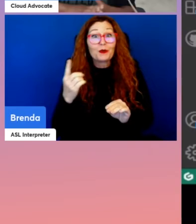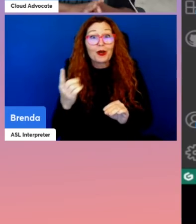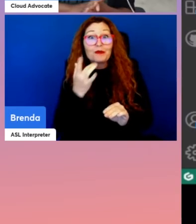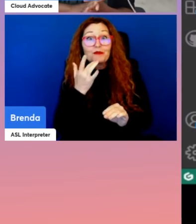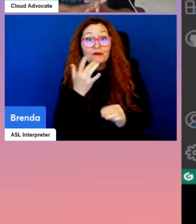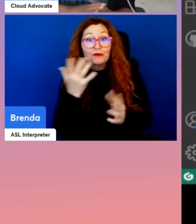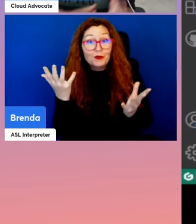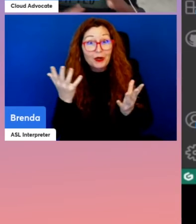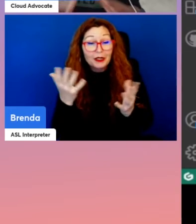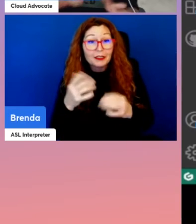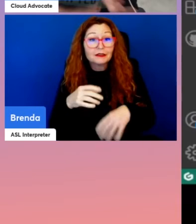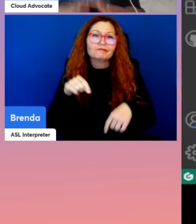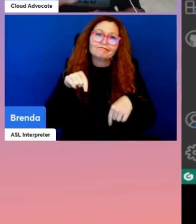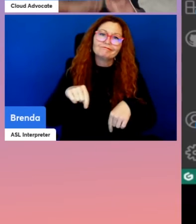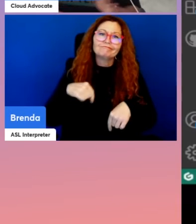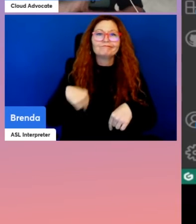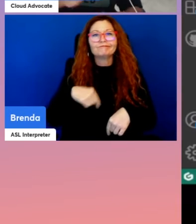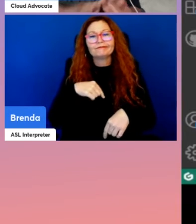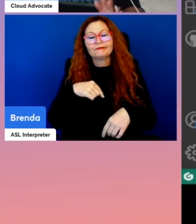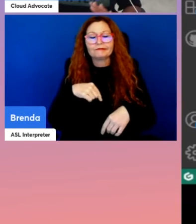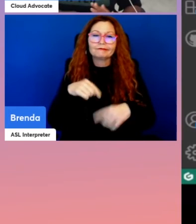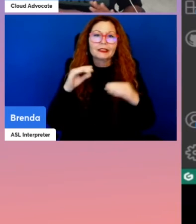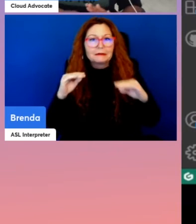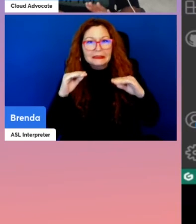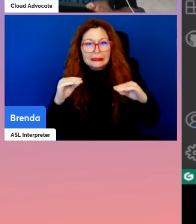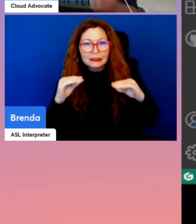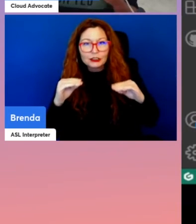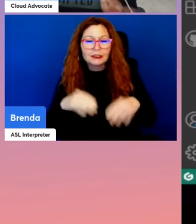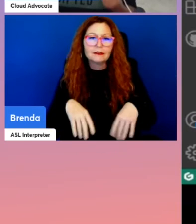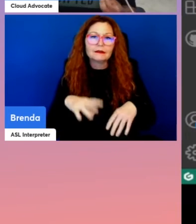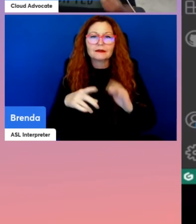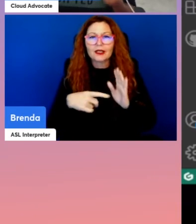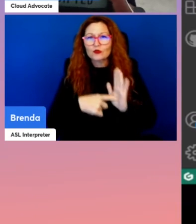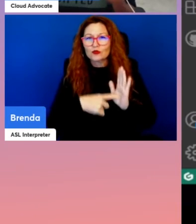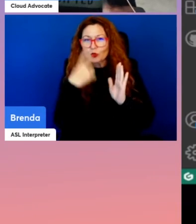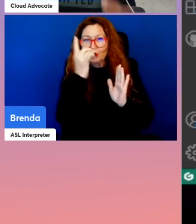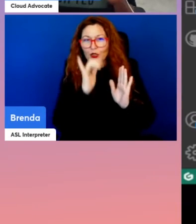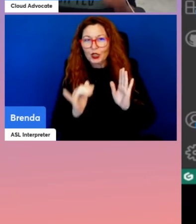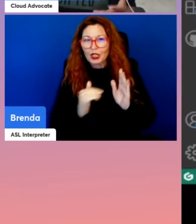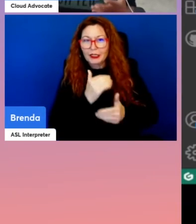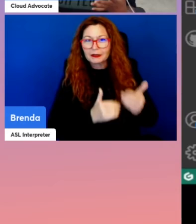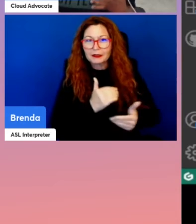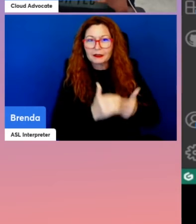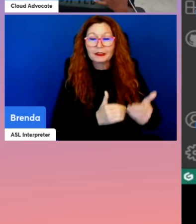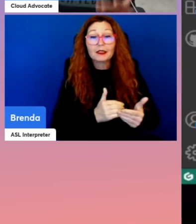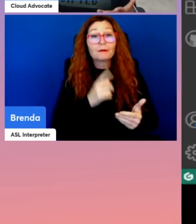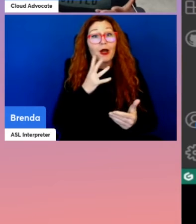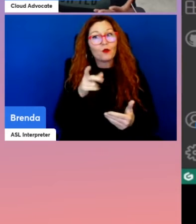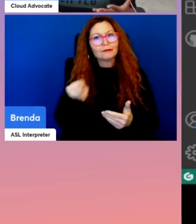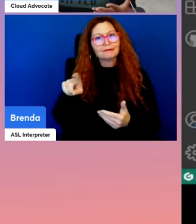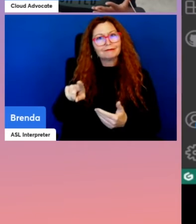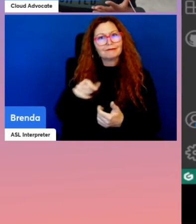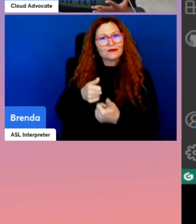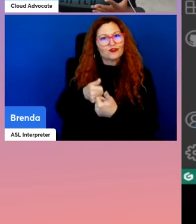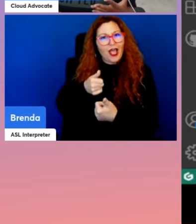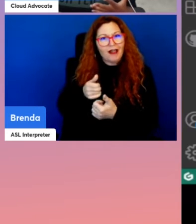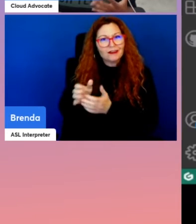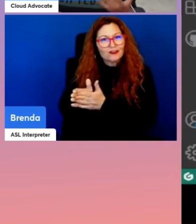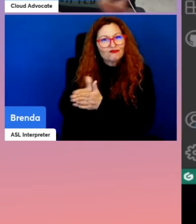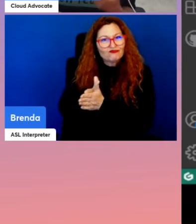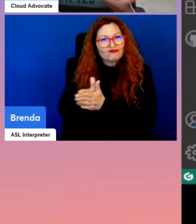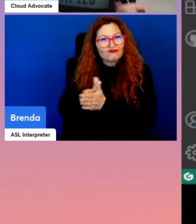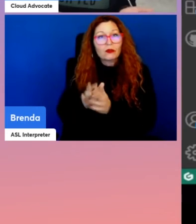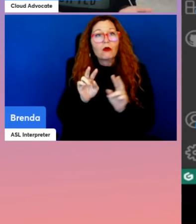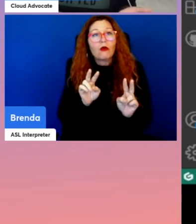these workshops, and I'll get to how the format will work, but I'll also challenge you guys to go a step further versus